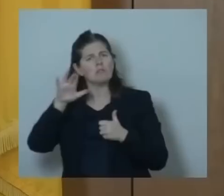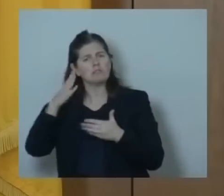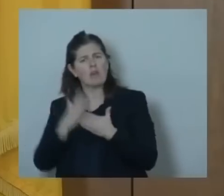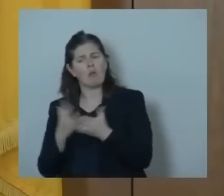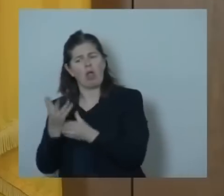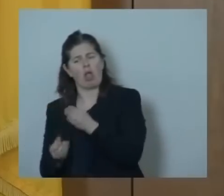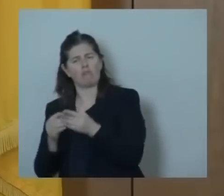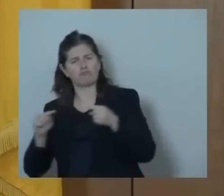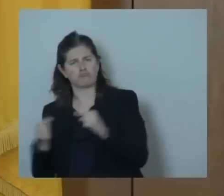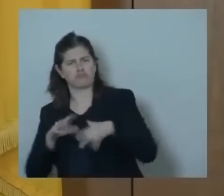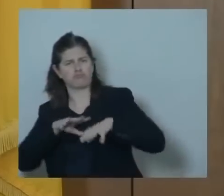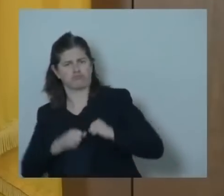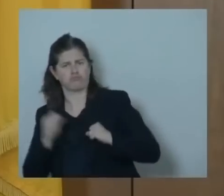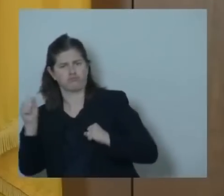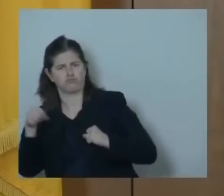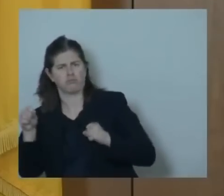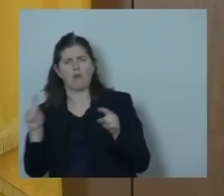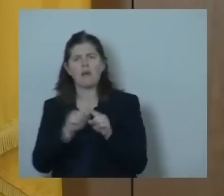but we're saving.